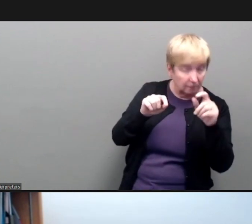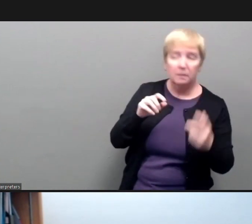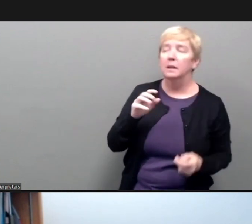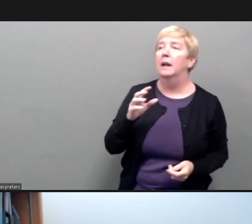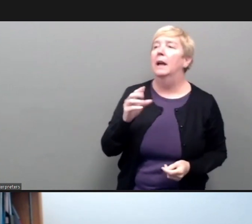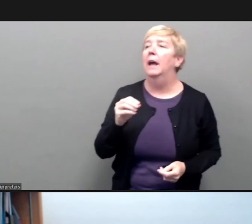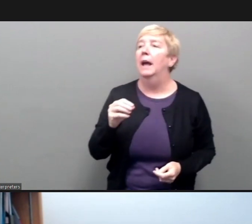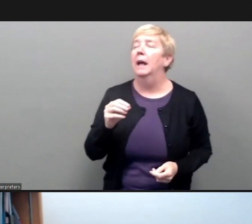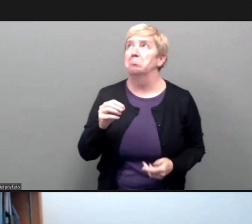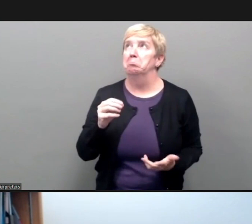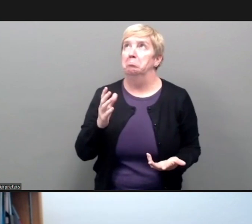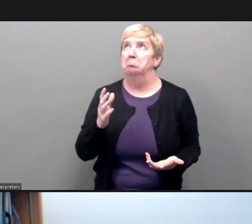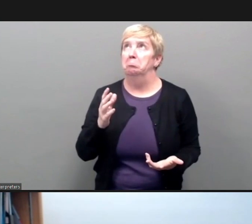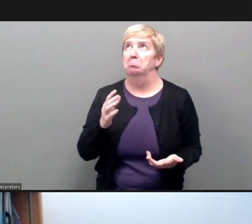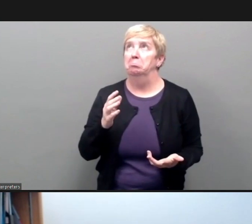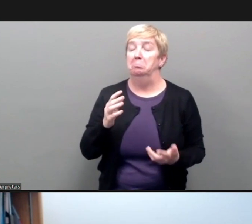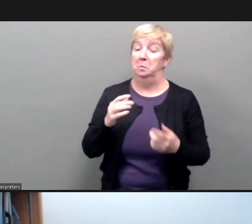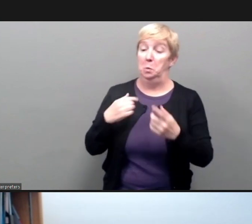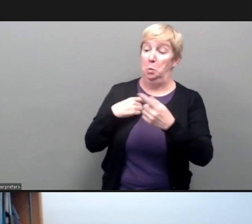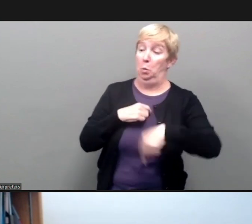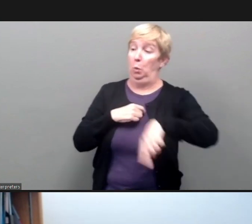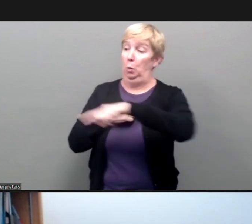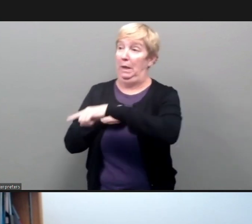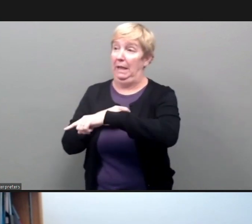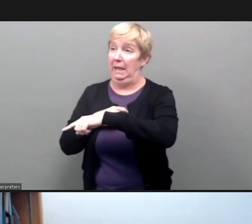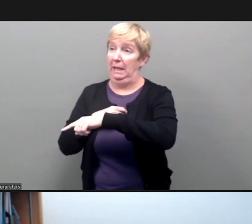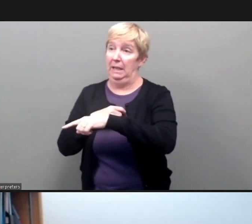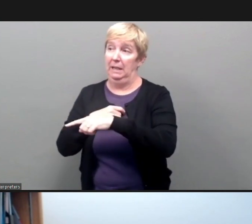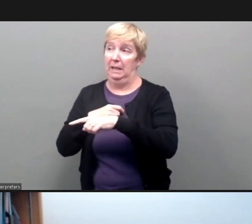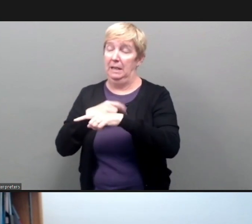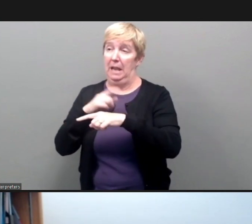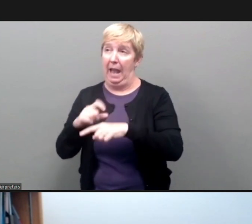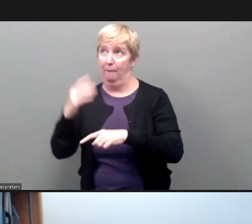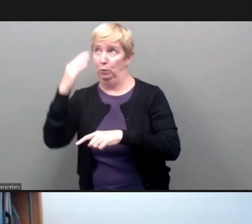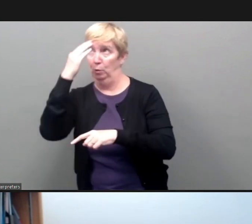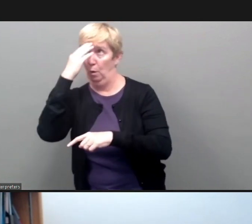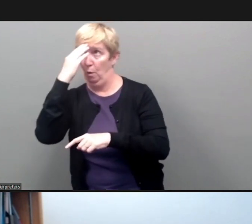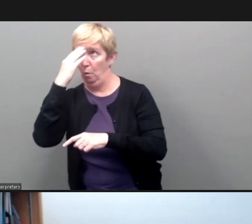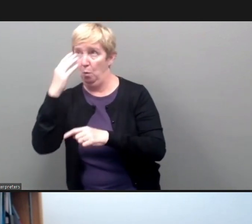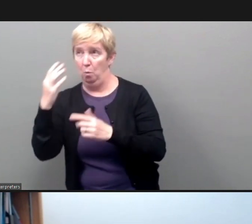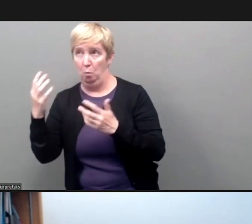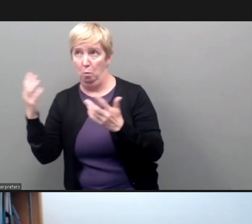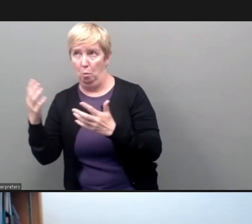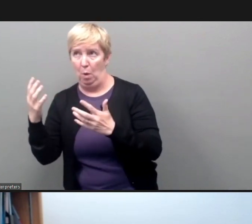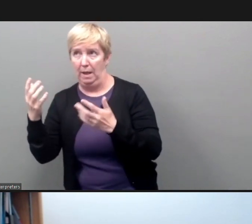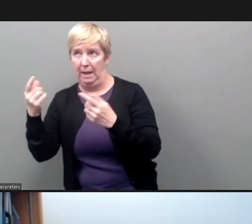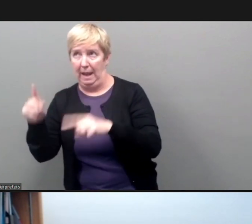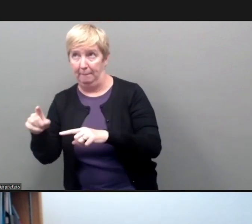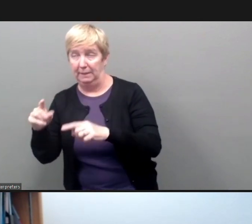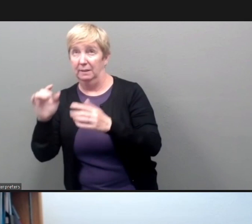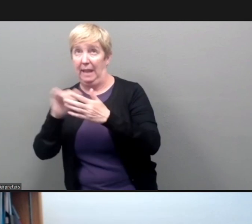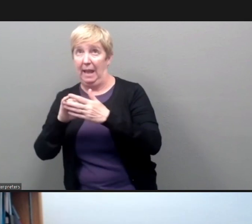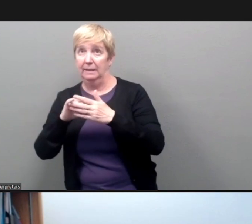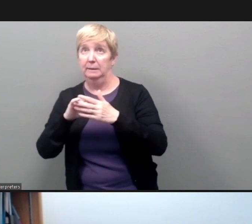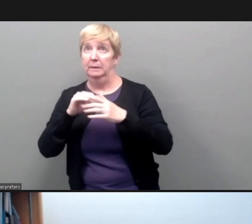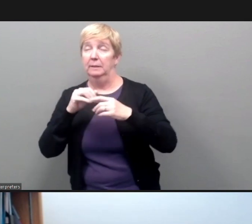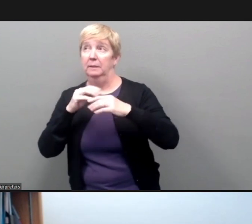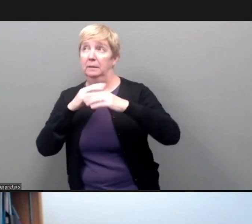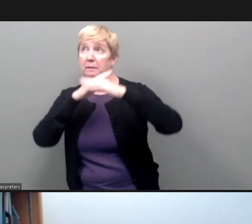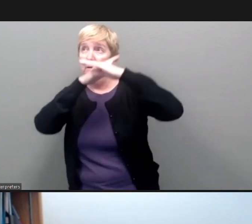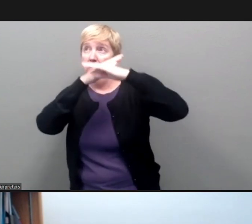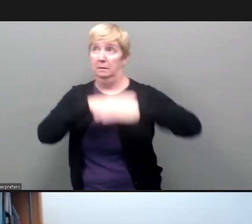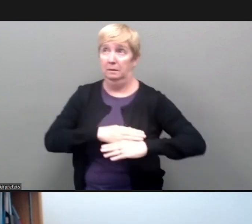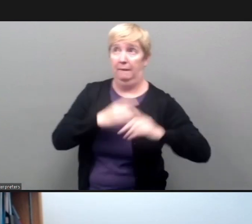will we need to know whether immunity wanes from the booster shot before that definition can be considered?